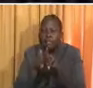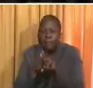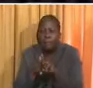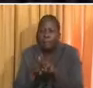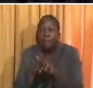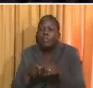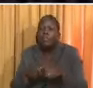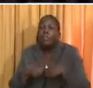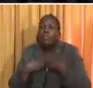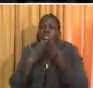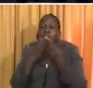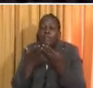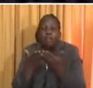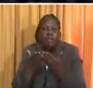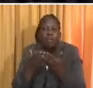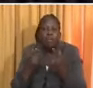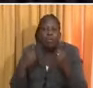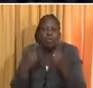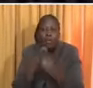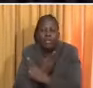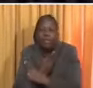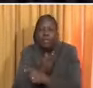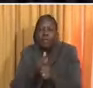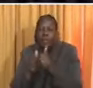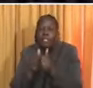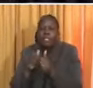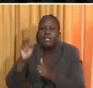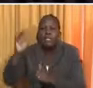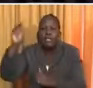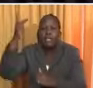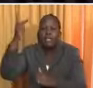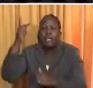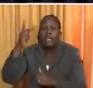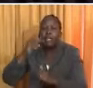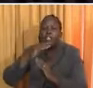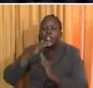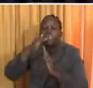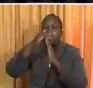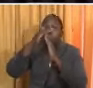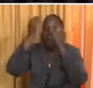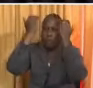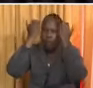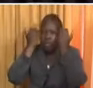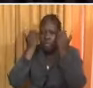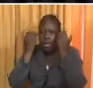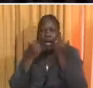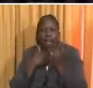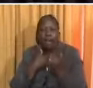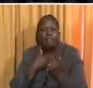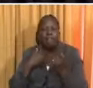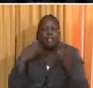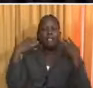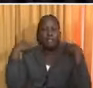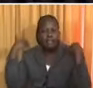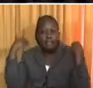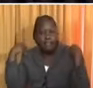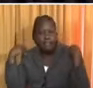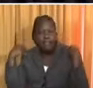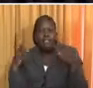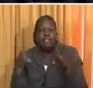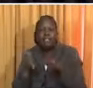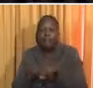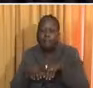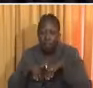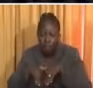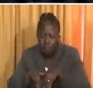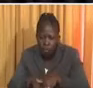address the peculiar circumstances of Kenya, the superior courts below ought to have exercised caution and followed the